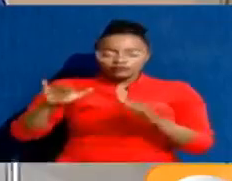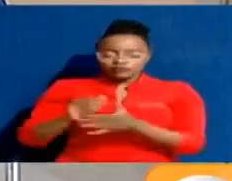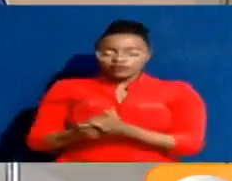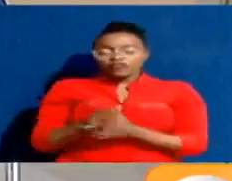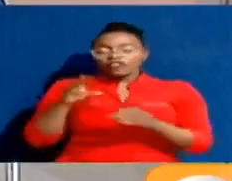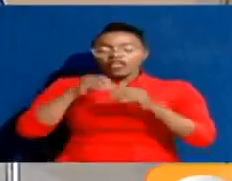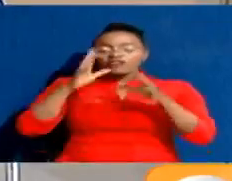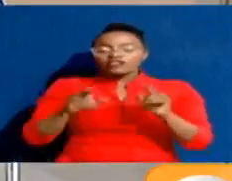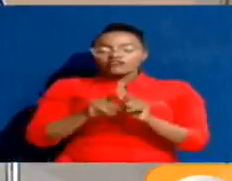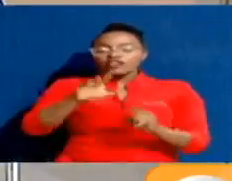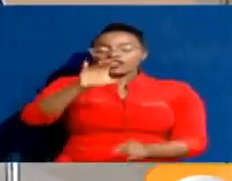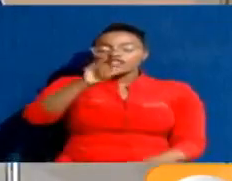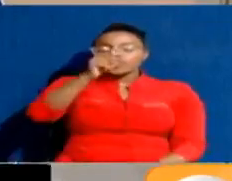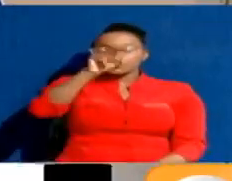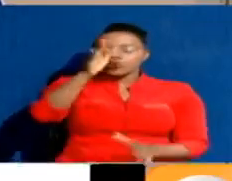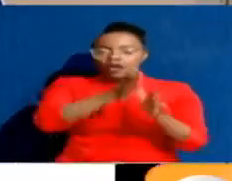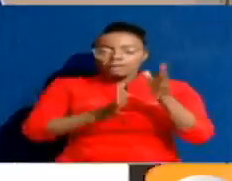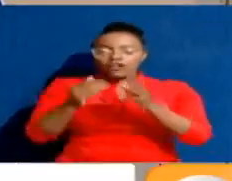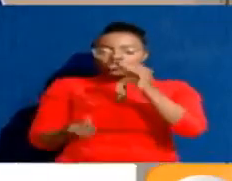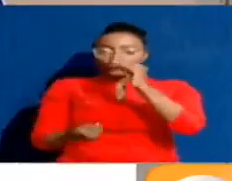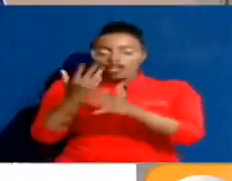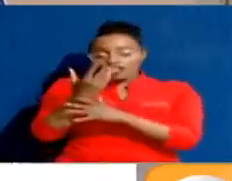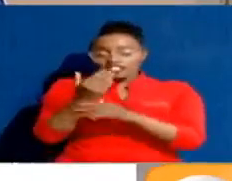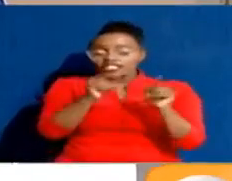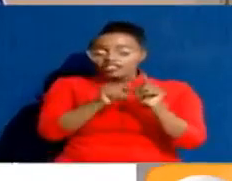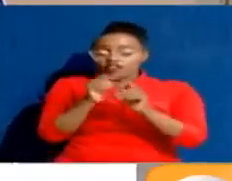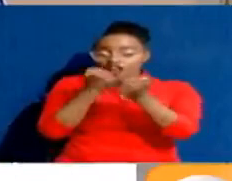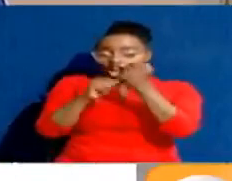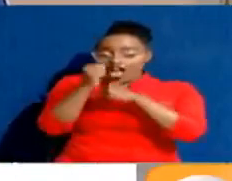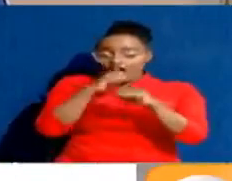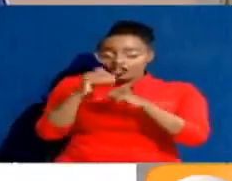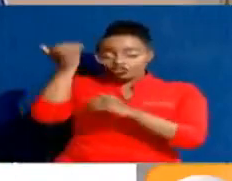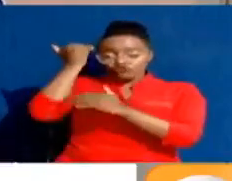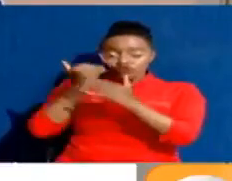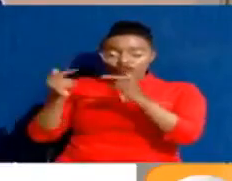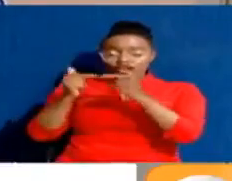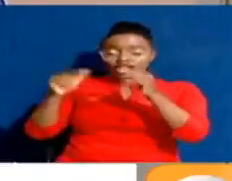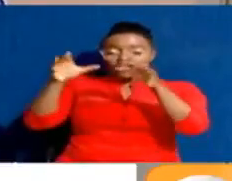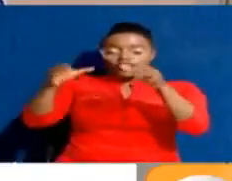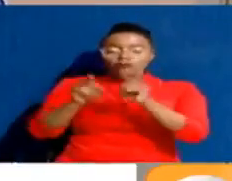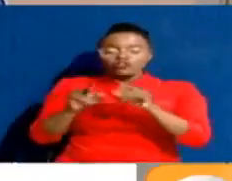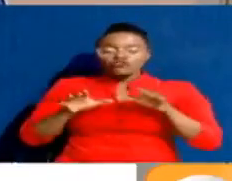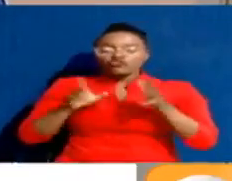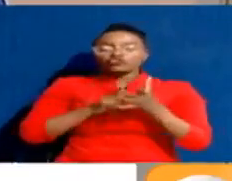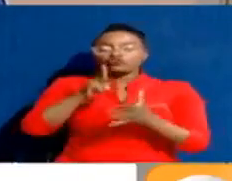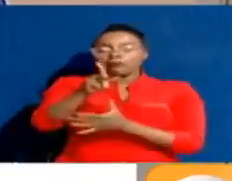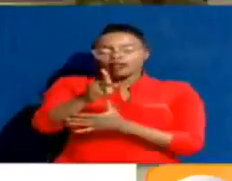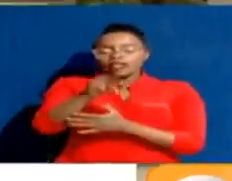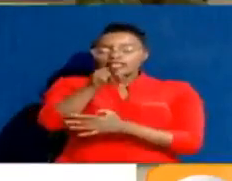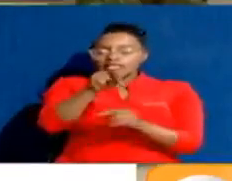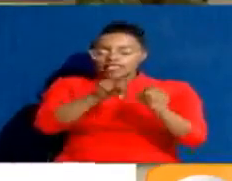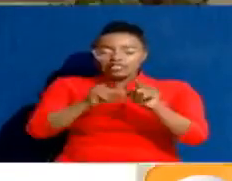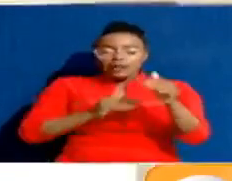Aggrieved investors in Cytonn Investment plan to launch a class action suit against the company to force compensation.